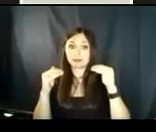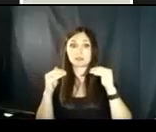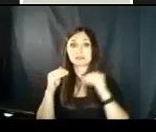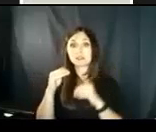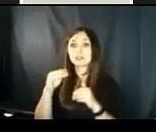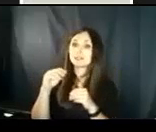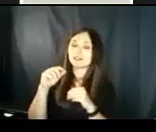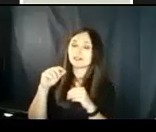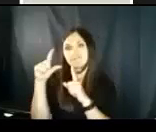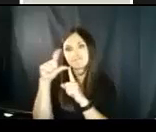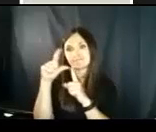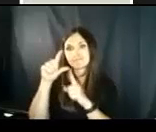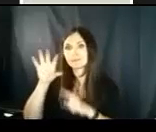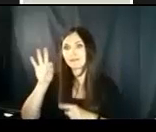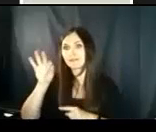color.